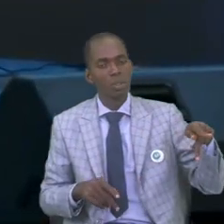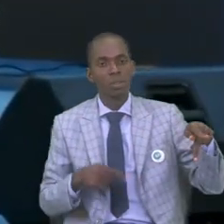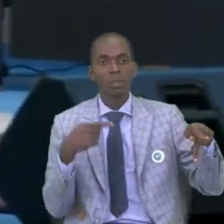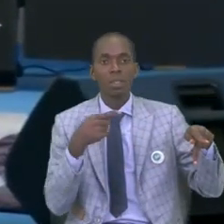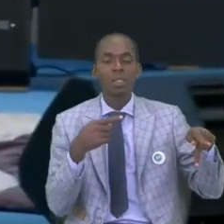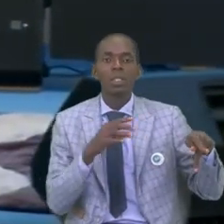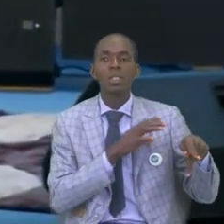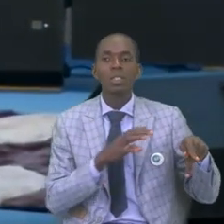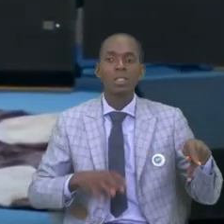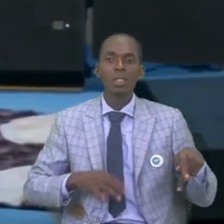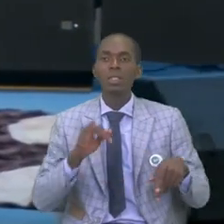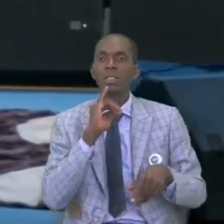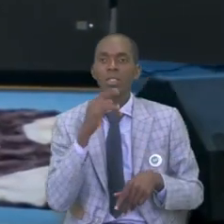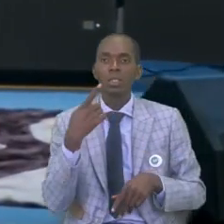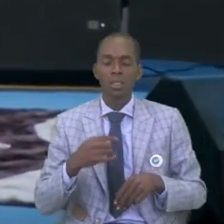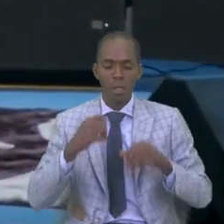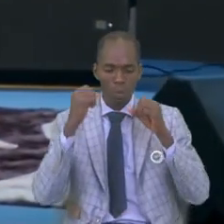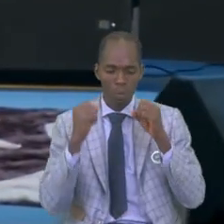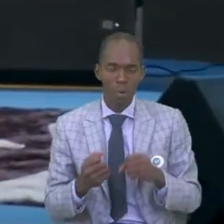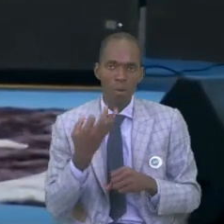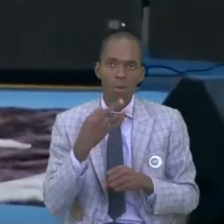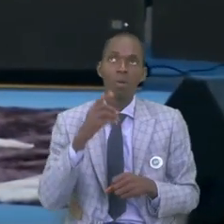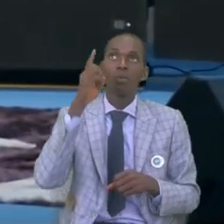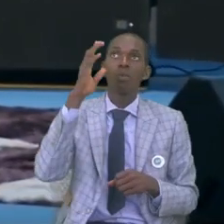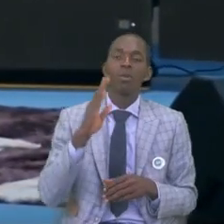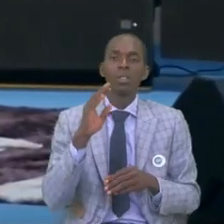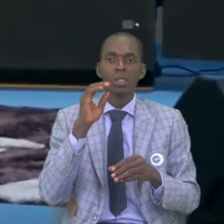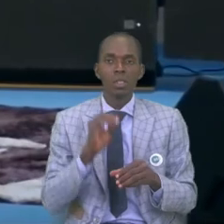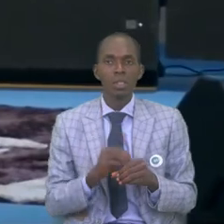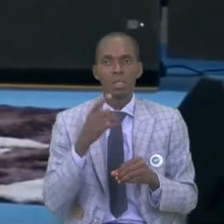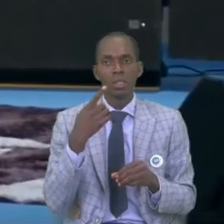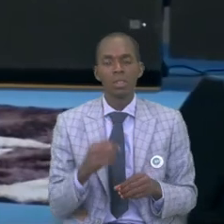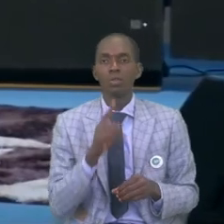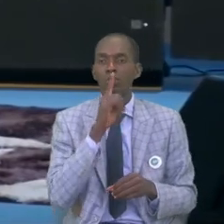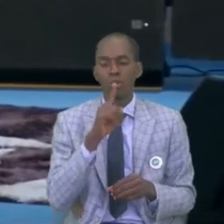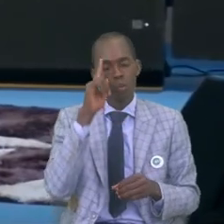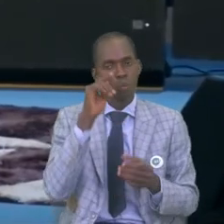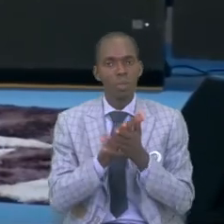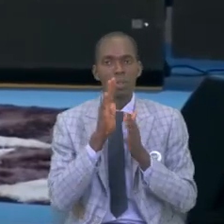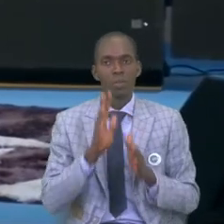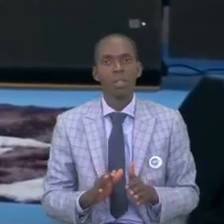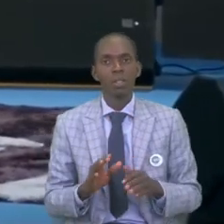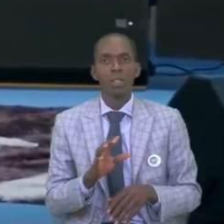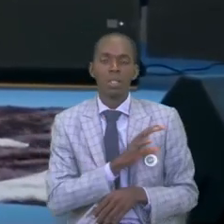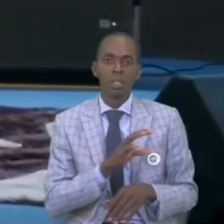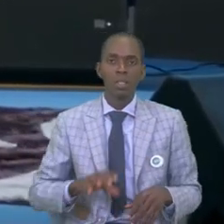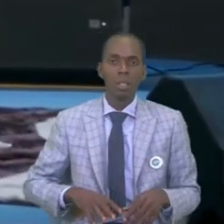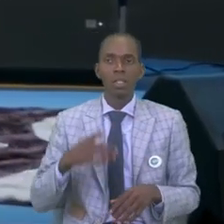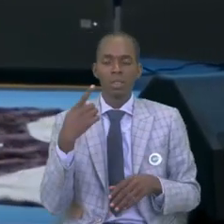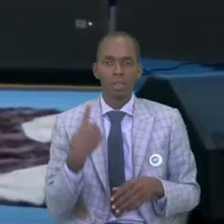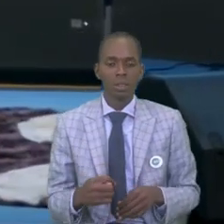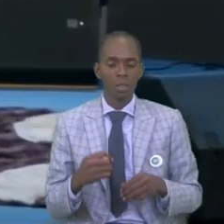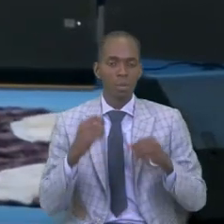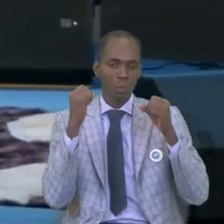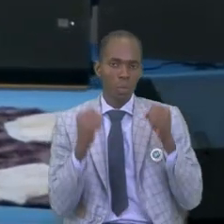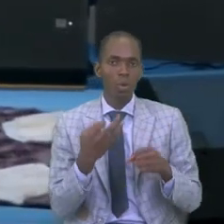the power of God in the true believer. Christ, the power of God in